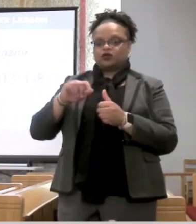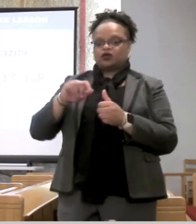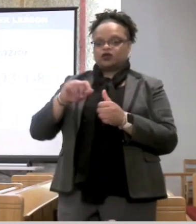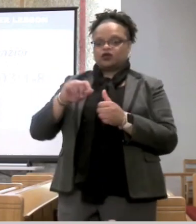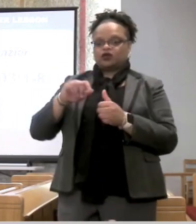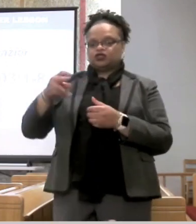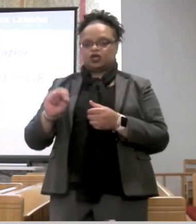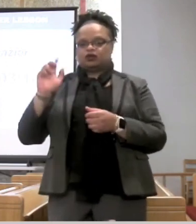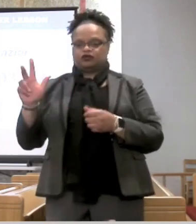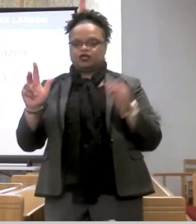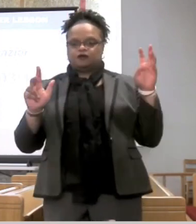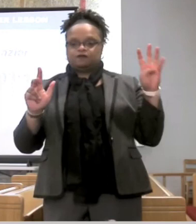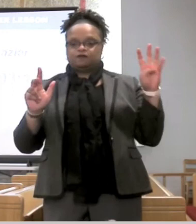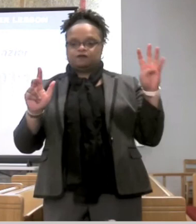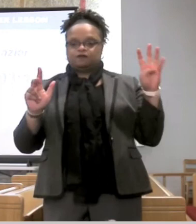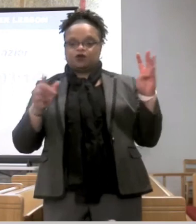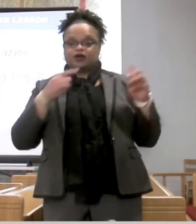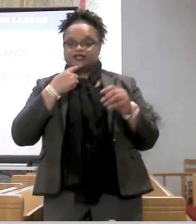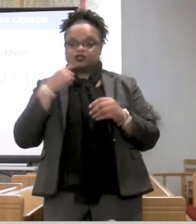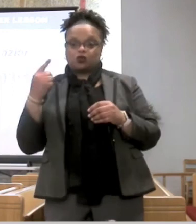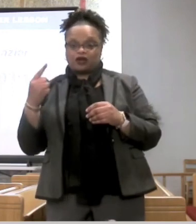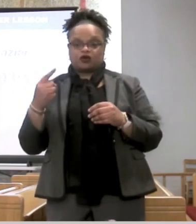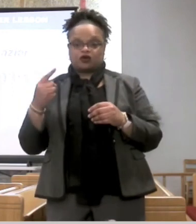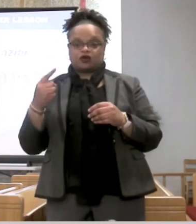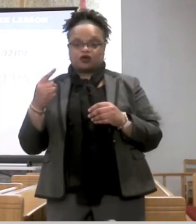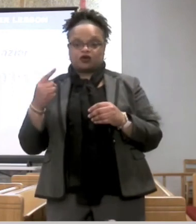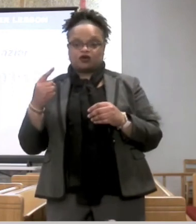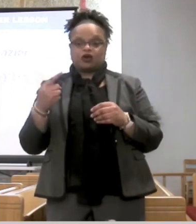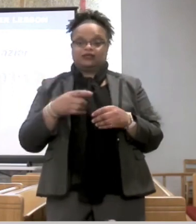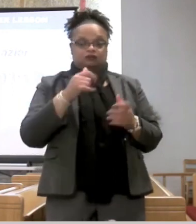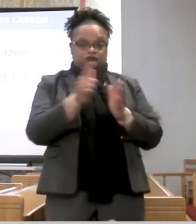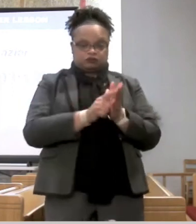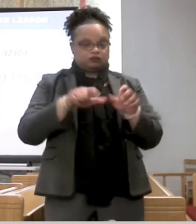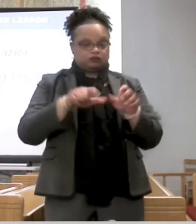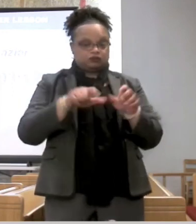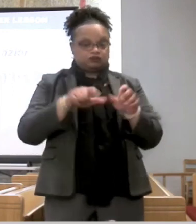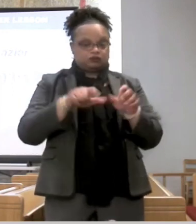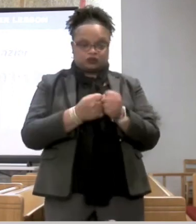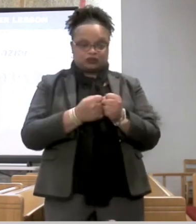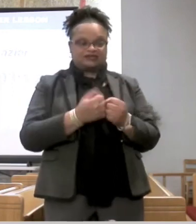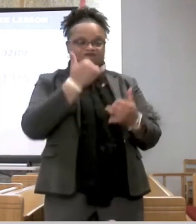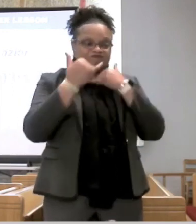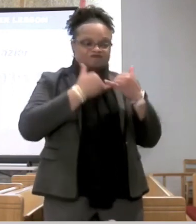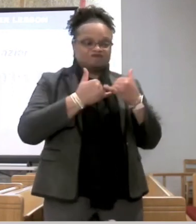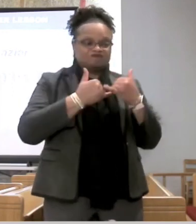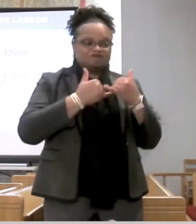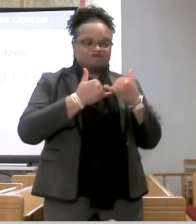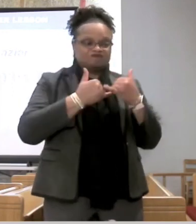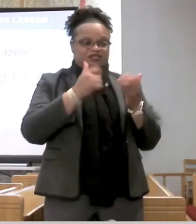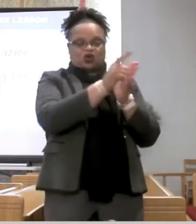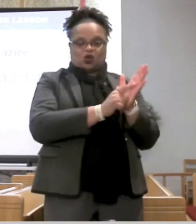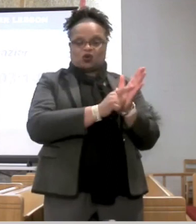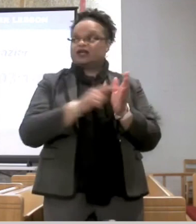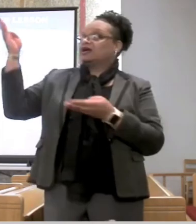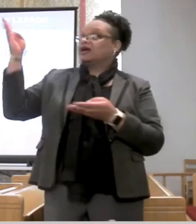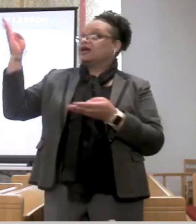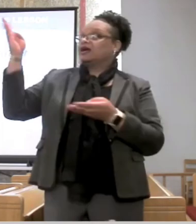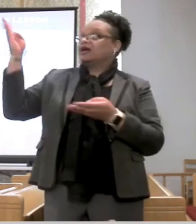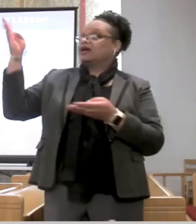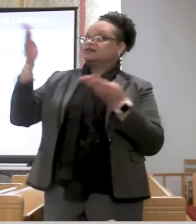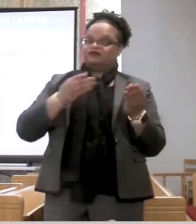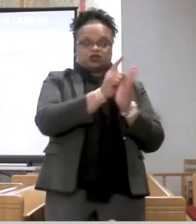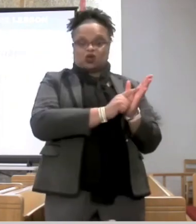sin transgressed the law. For sin is the transgression of the law. God is the only one who gave us the law,